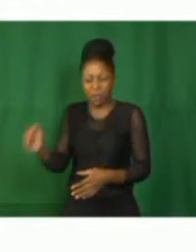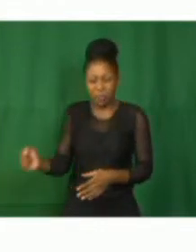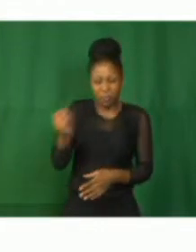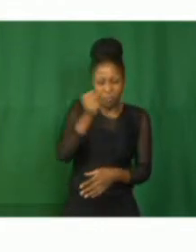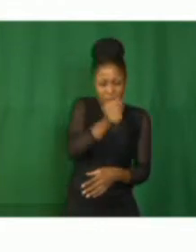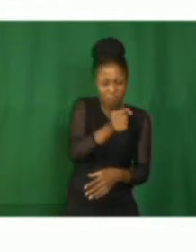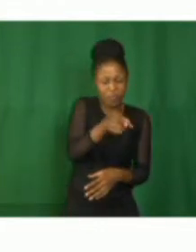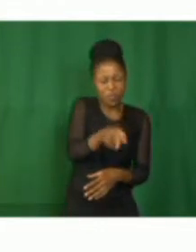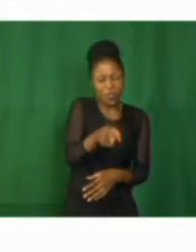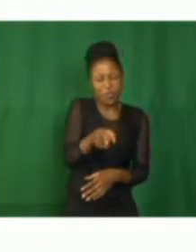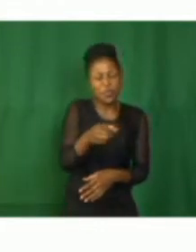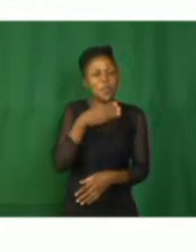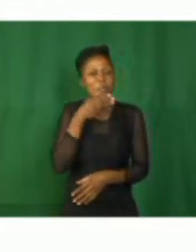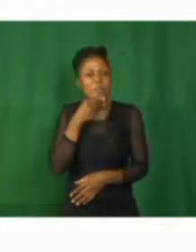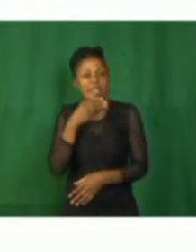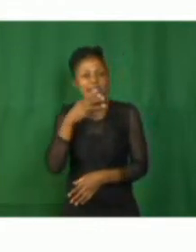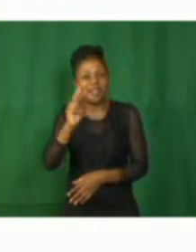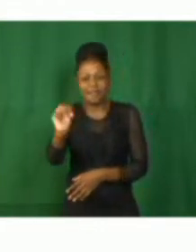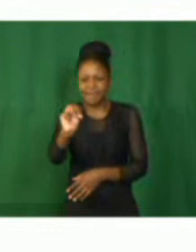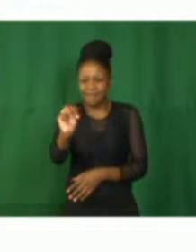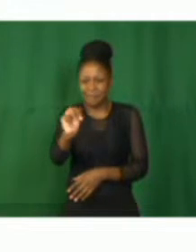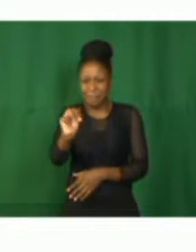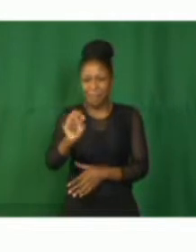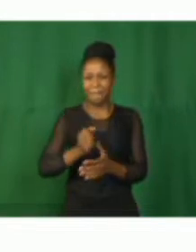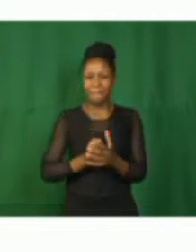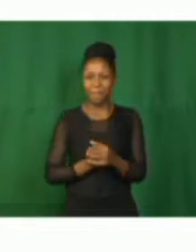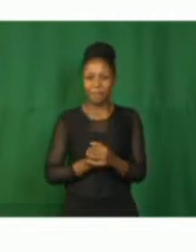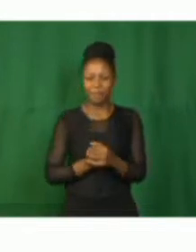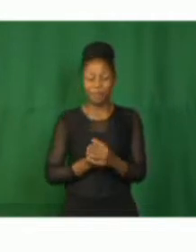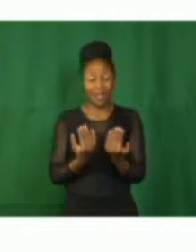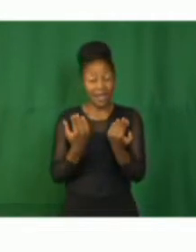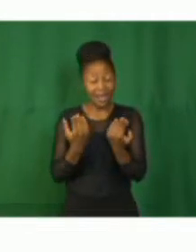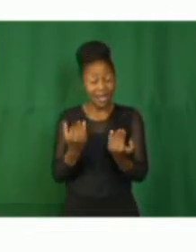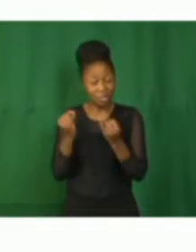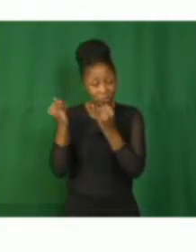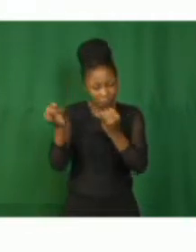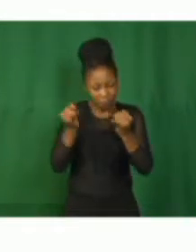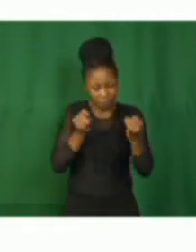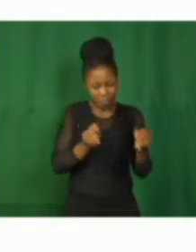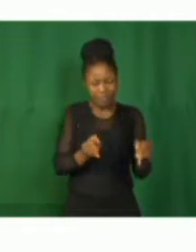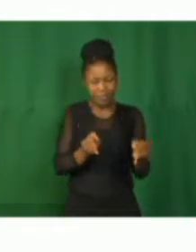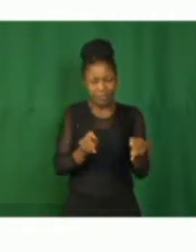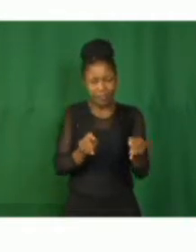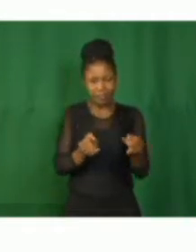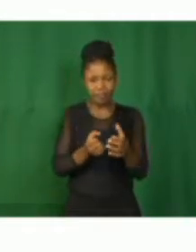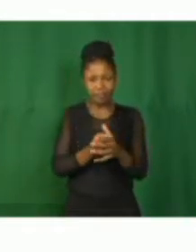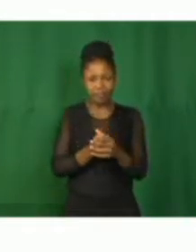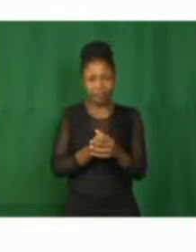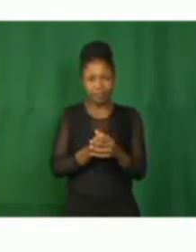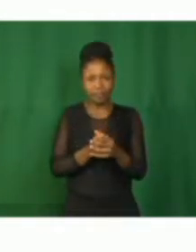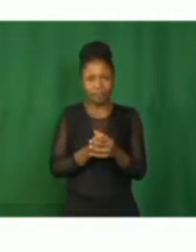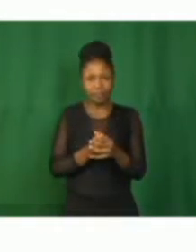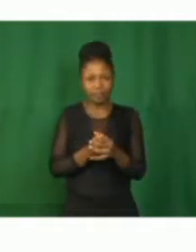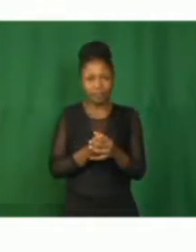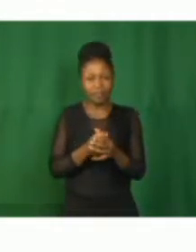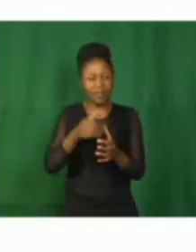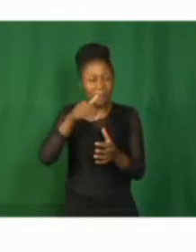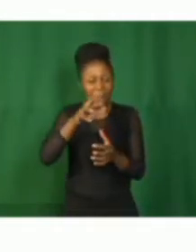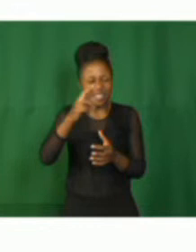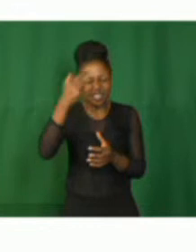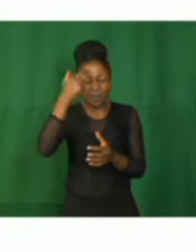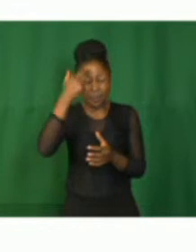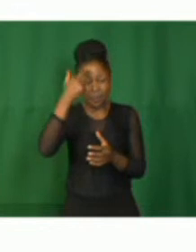now, as our introduction, you need to remember that in our